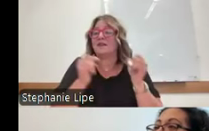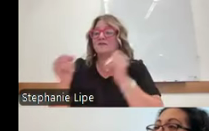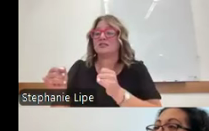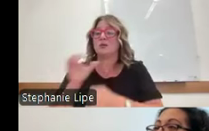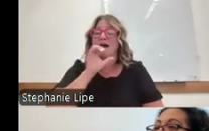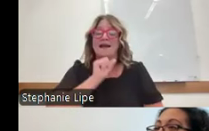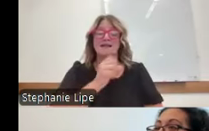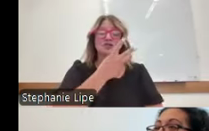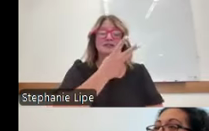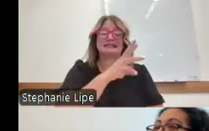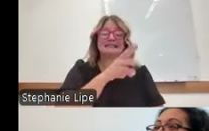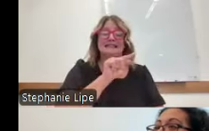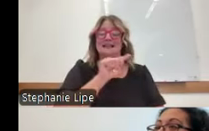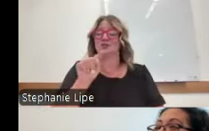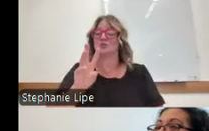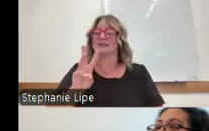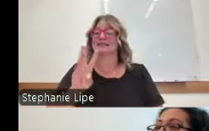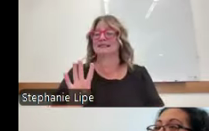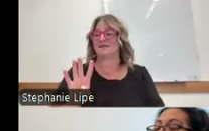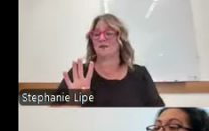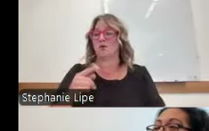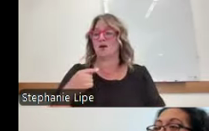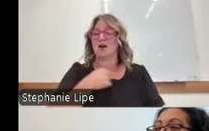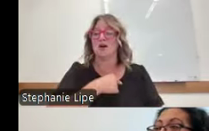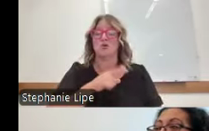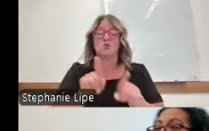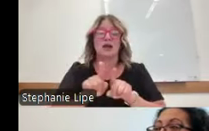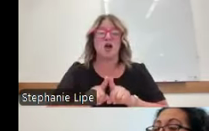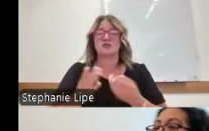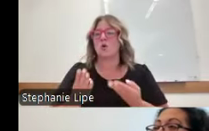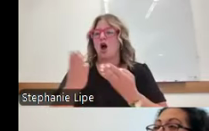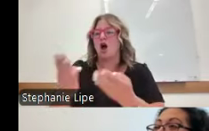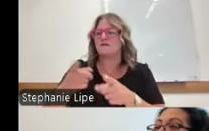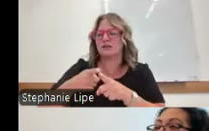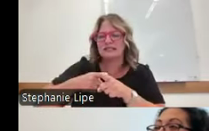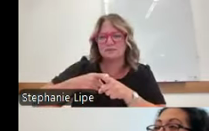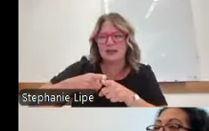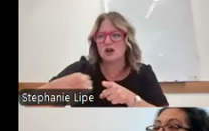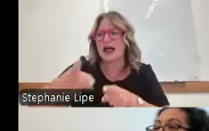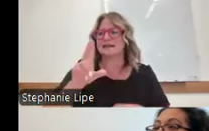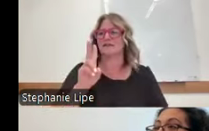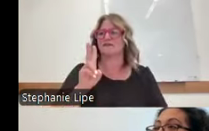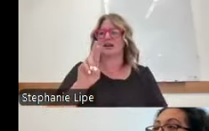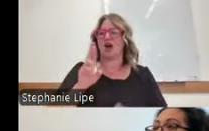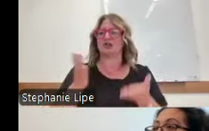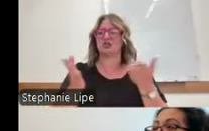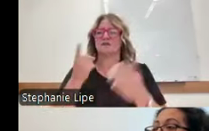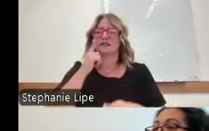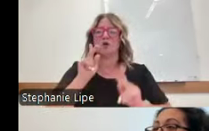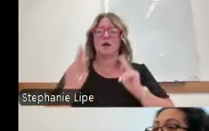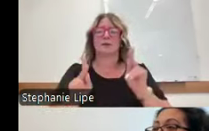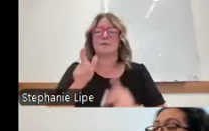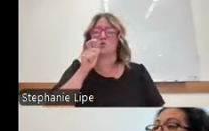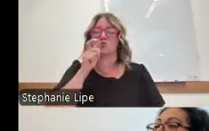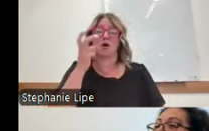We work with individuals from age 16 to 64. We also offer specialized